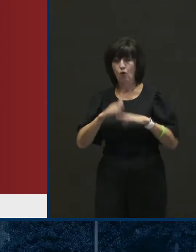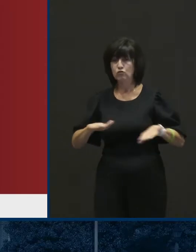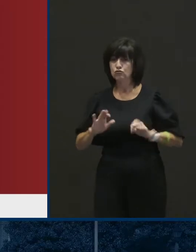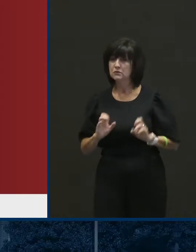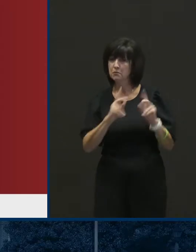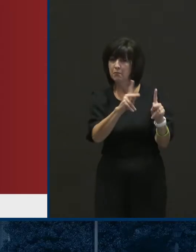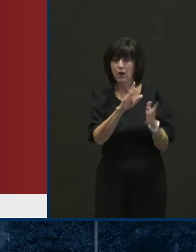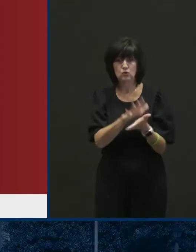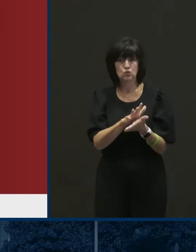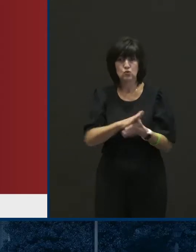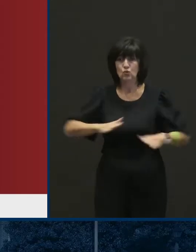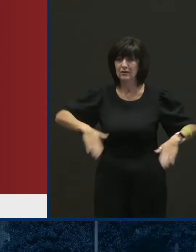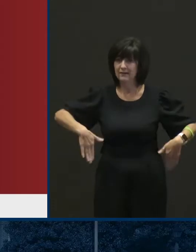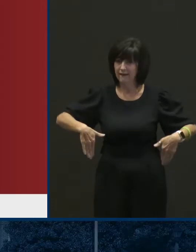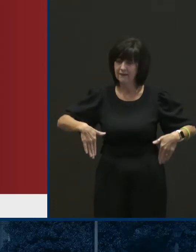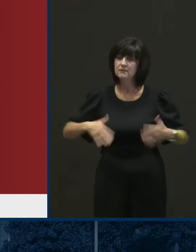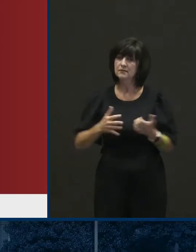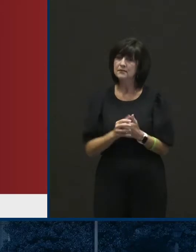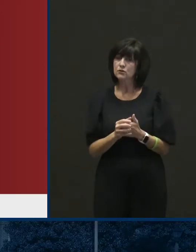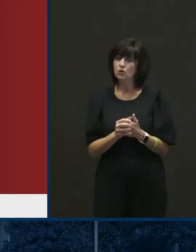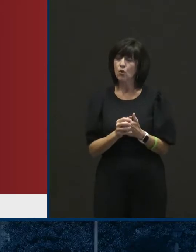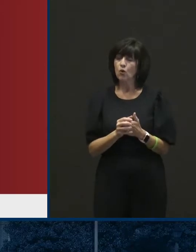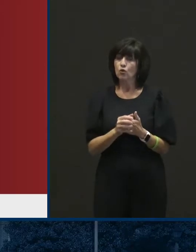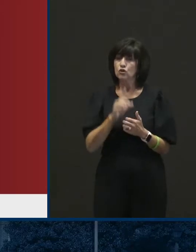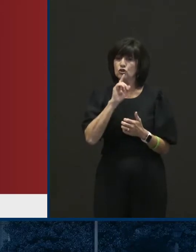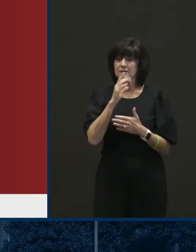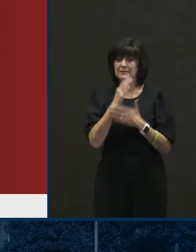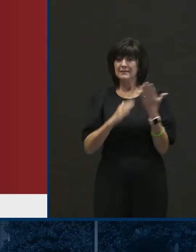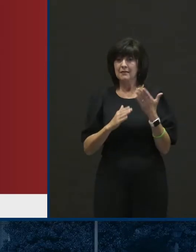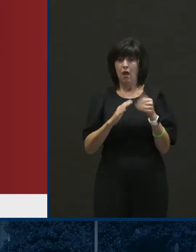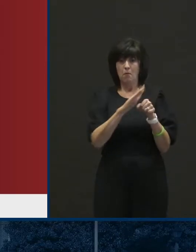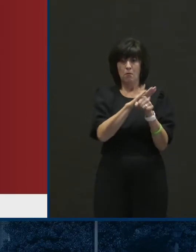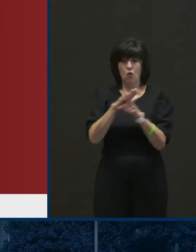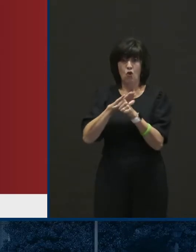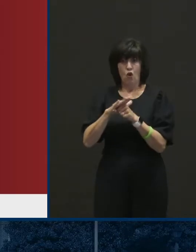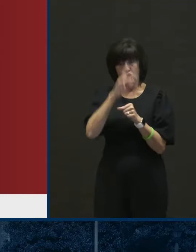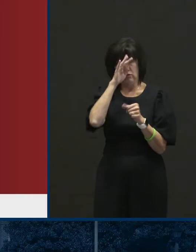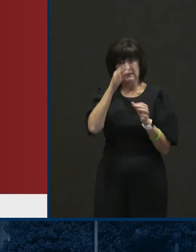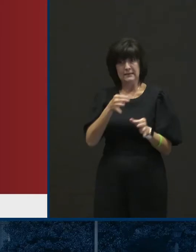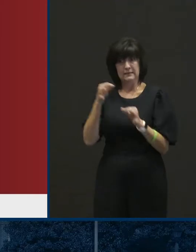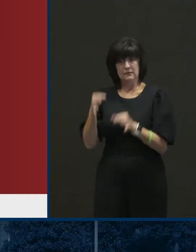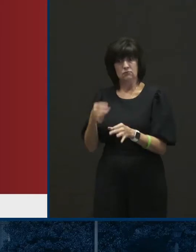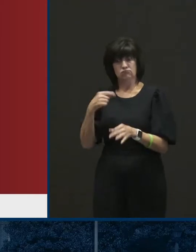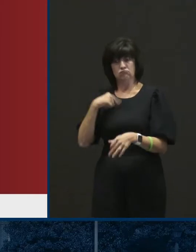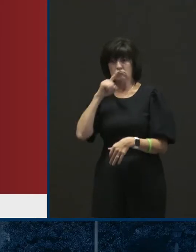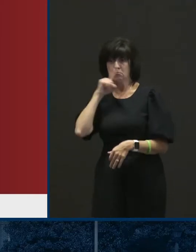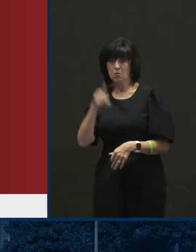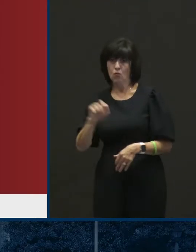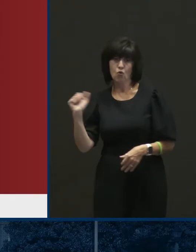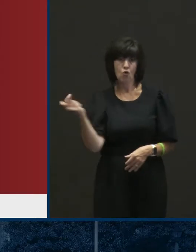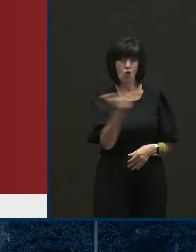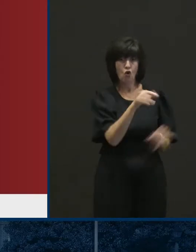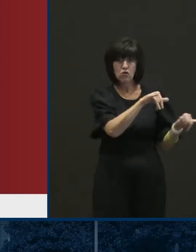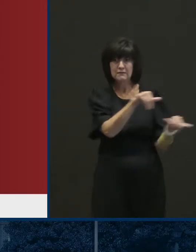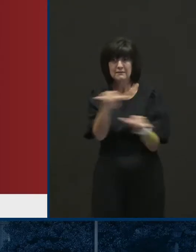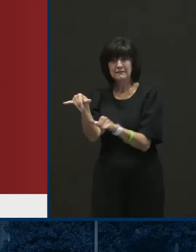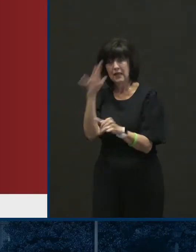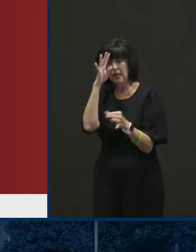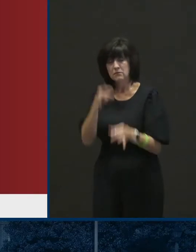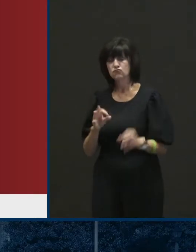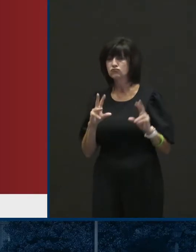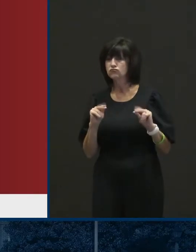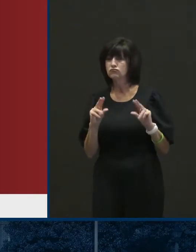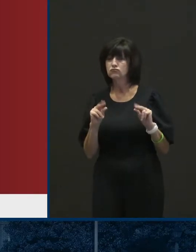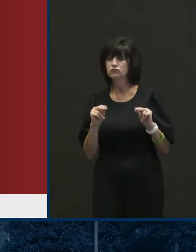to allow that to be a decision made at the local level, the local school district level, so that they can make the appropriate